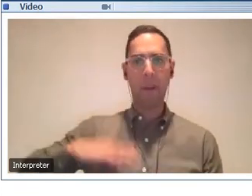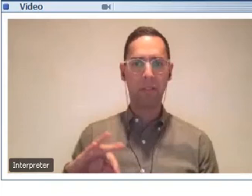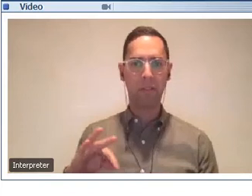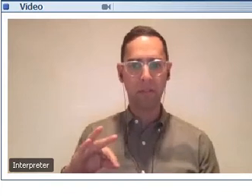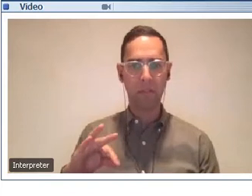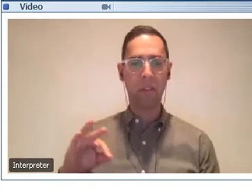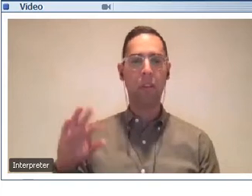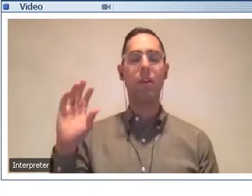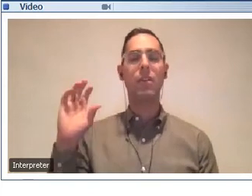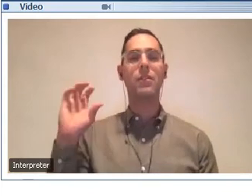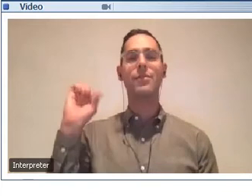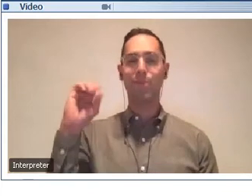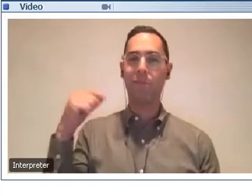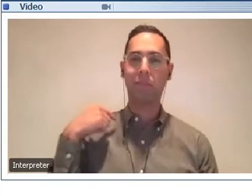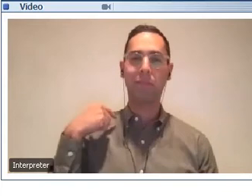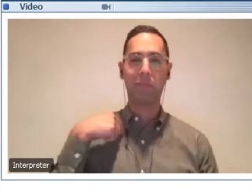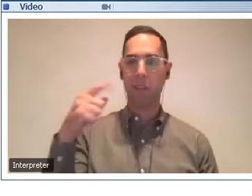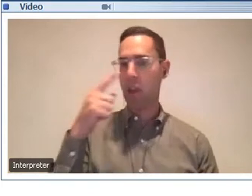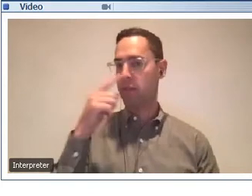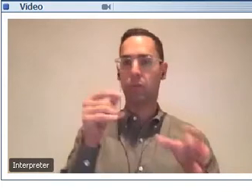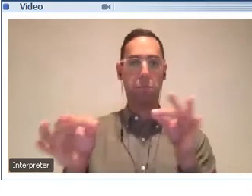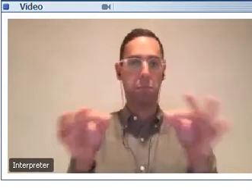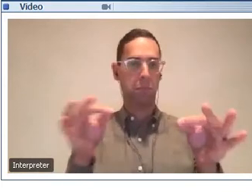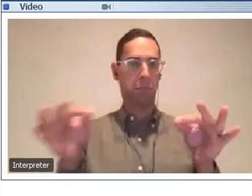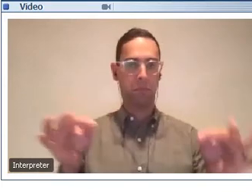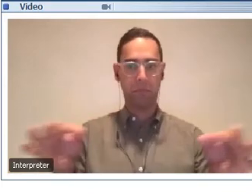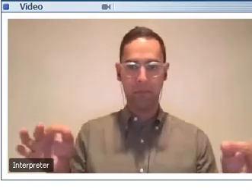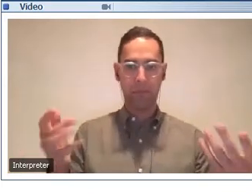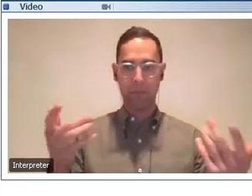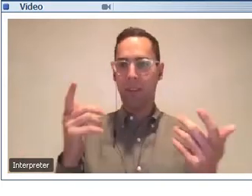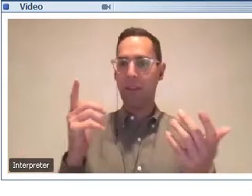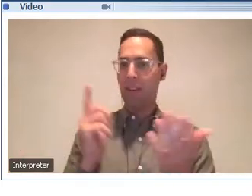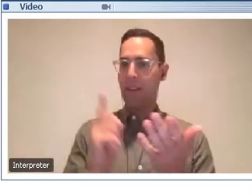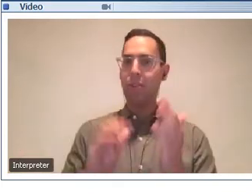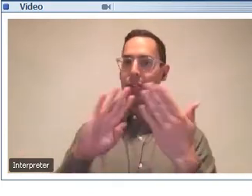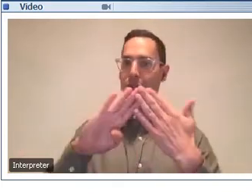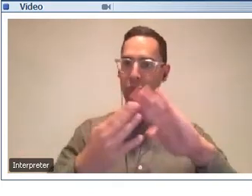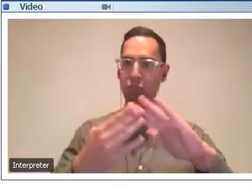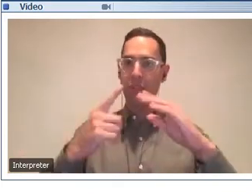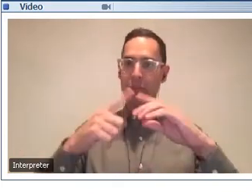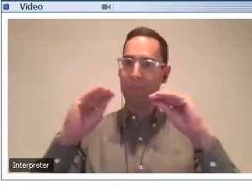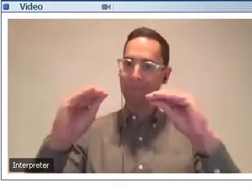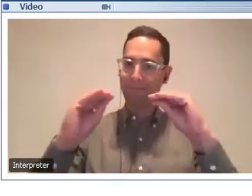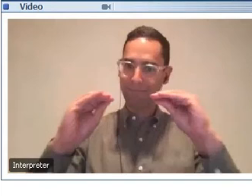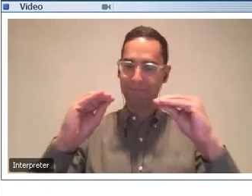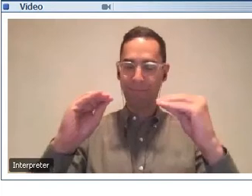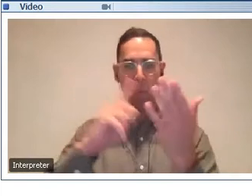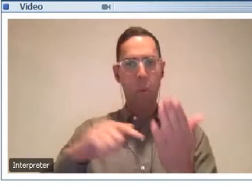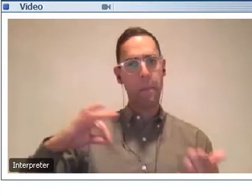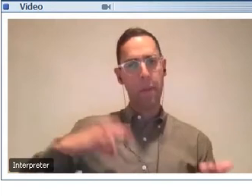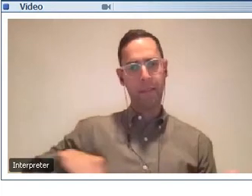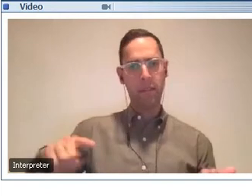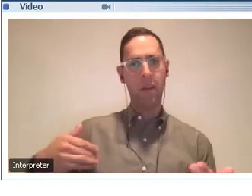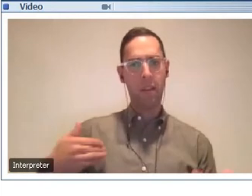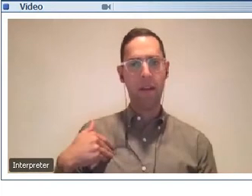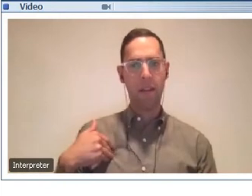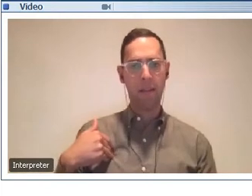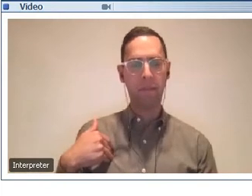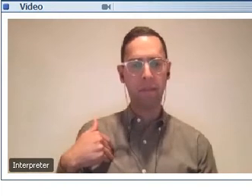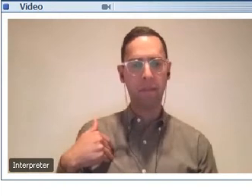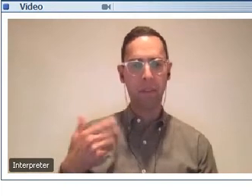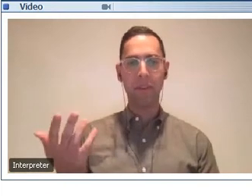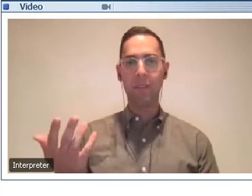of people with disabilities continue to evolve, we need to make sure that we're at the table to inform the